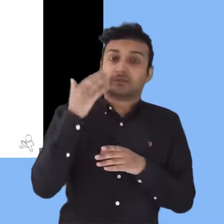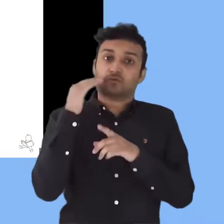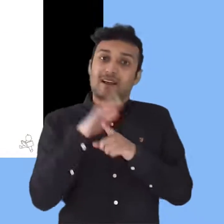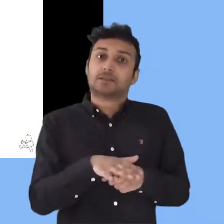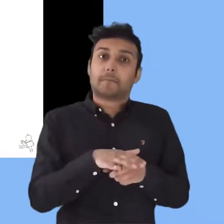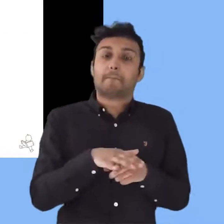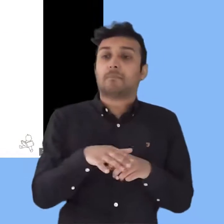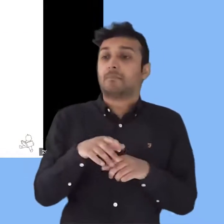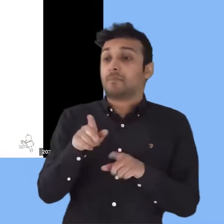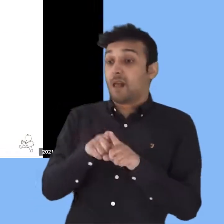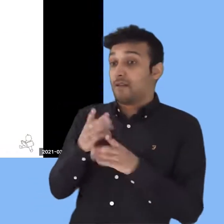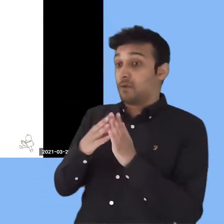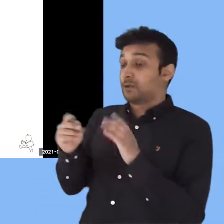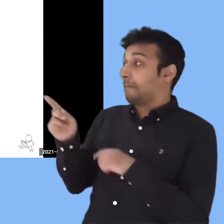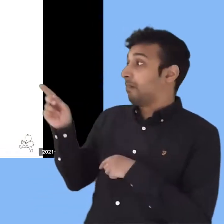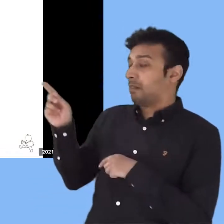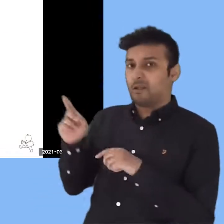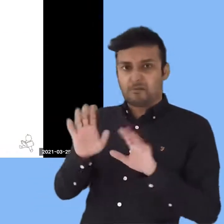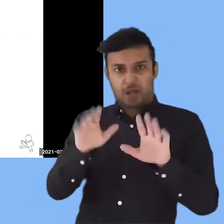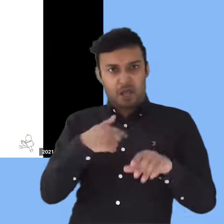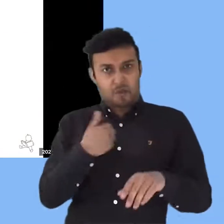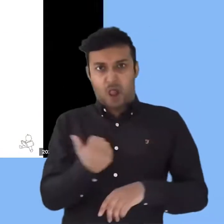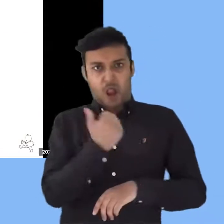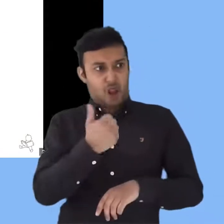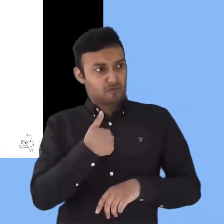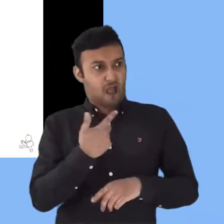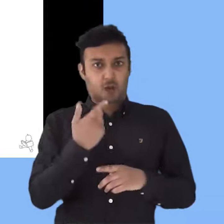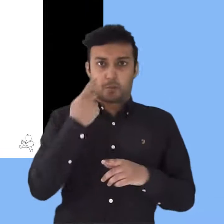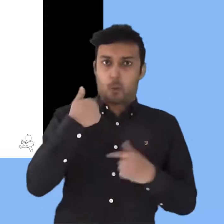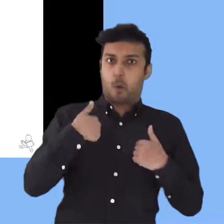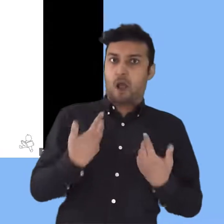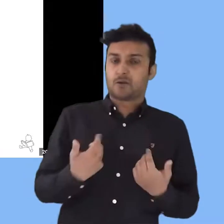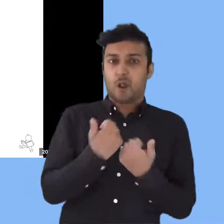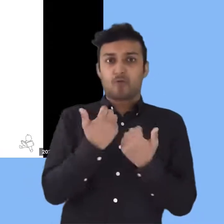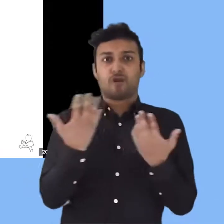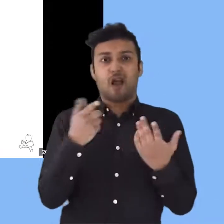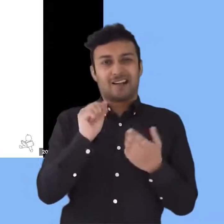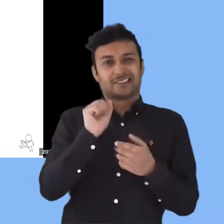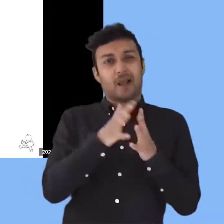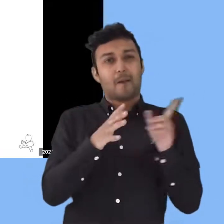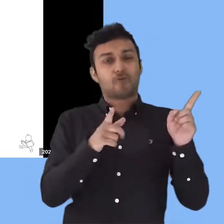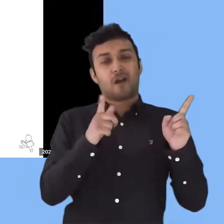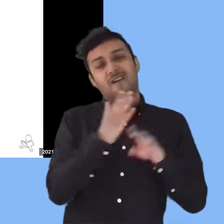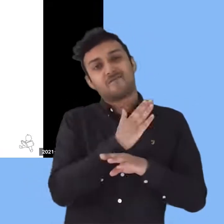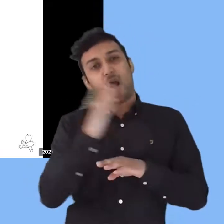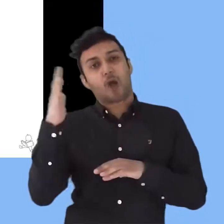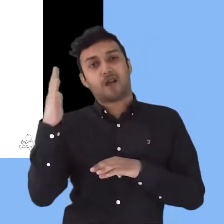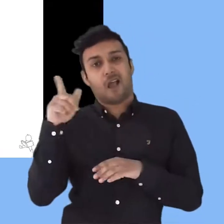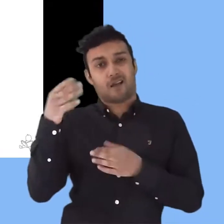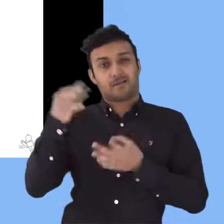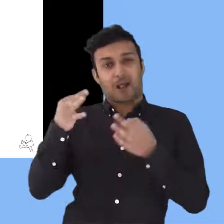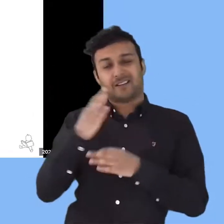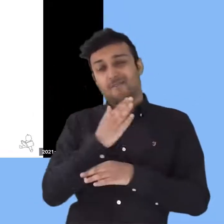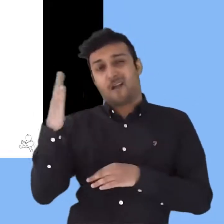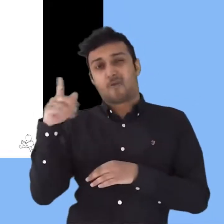it's okay to be white. It's kind of popularized in far-right circles and nationalist circles in the United States. And these